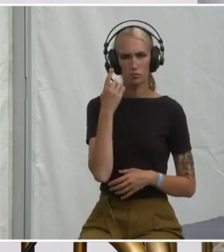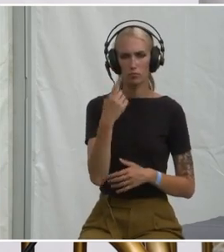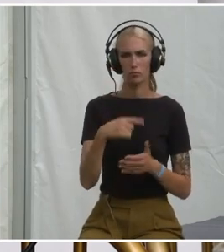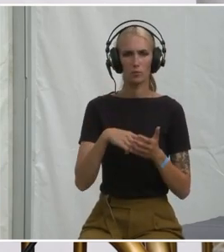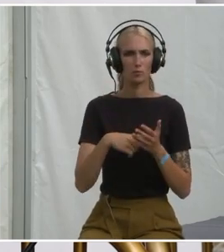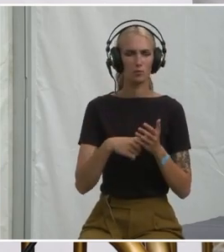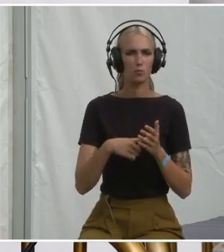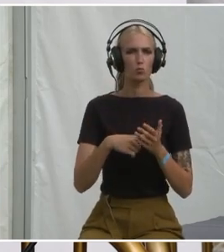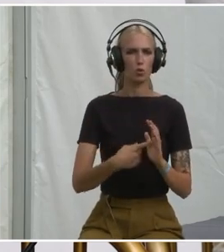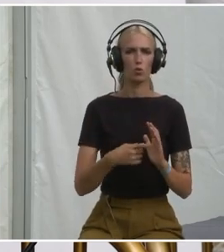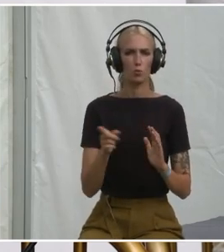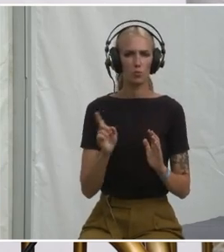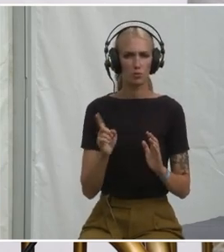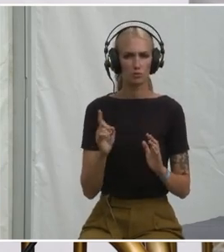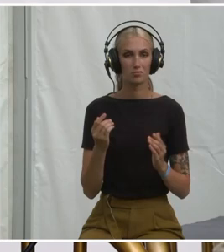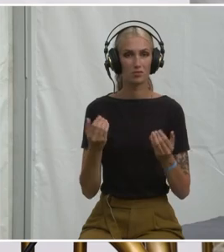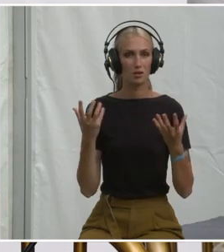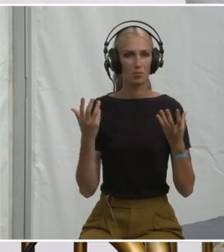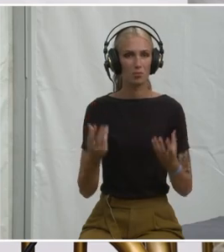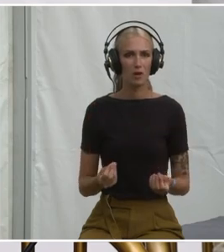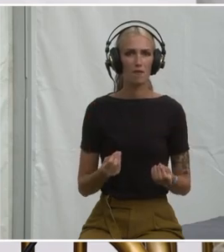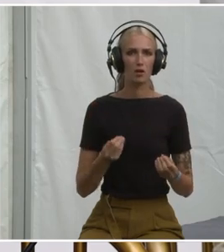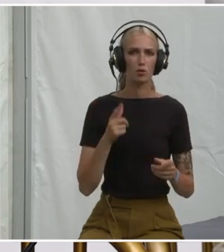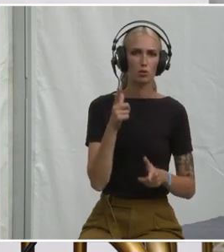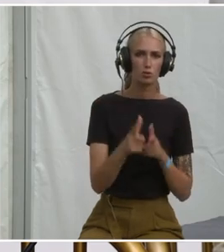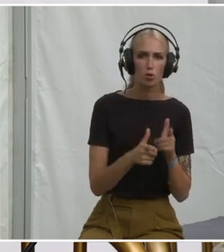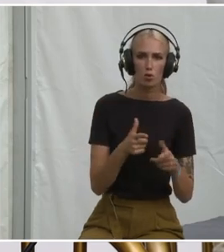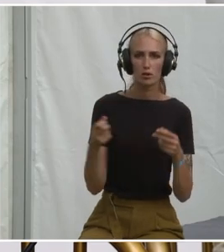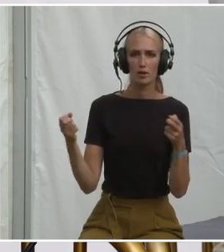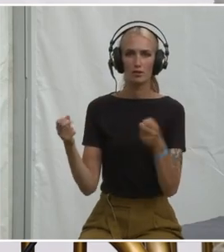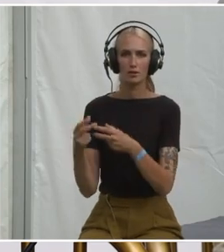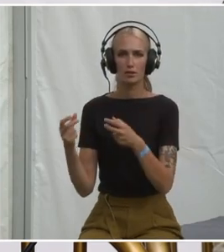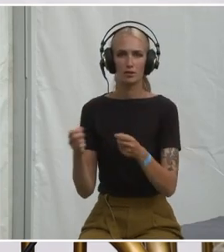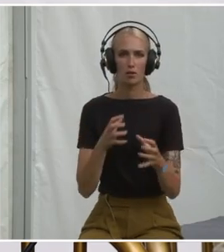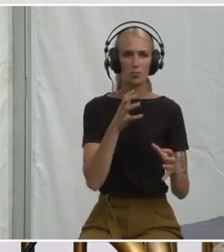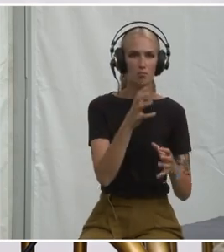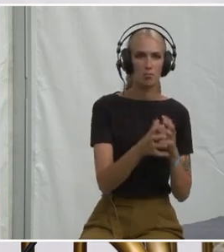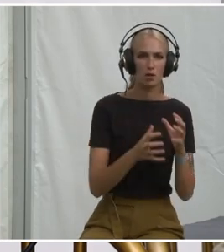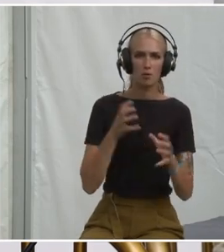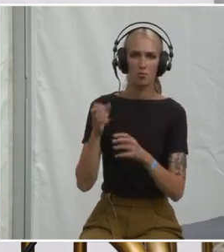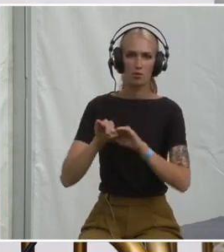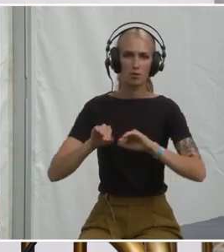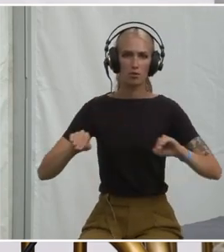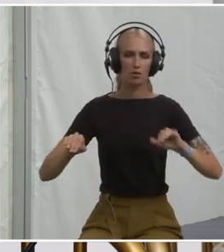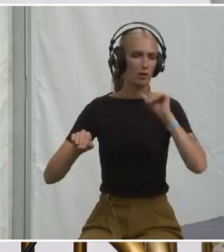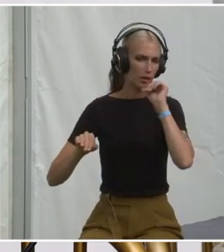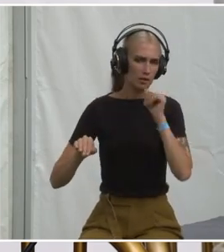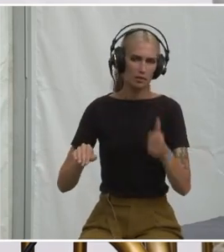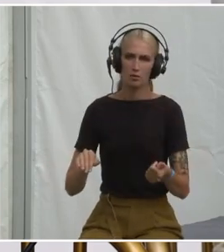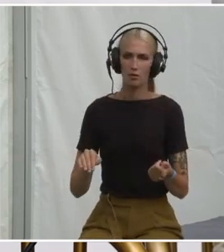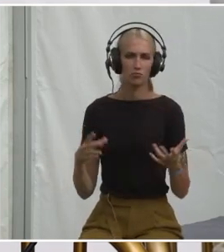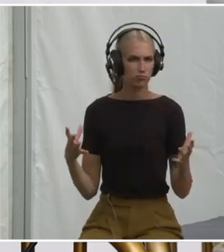you cannot anymore distinguish these physical and digital lives because they are so integrated. We are physically